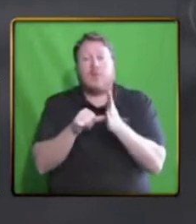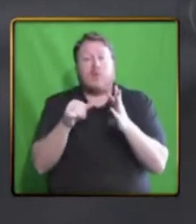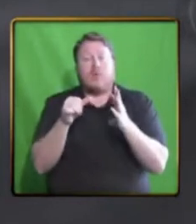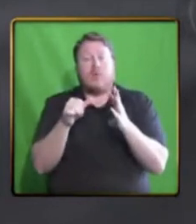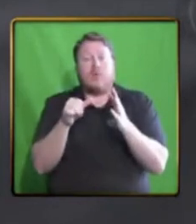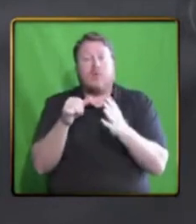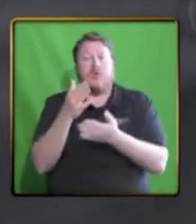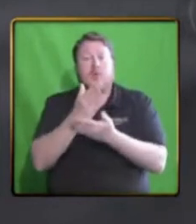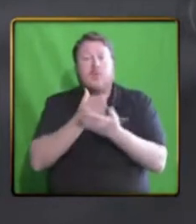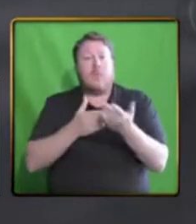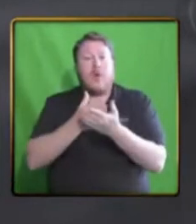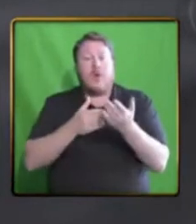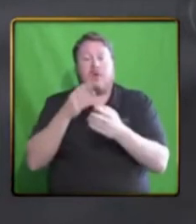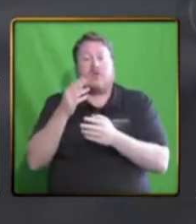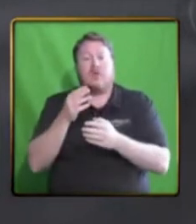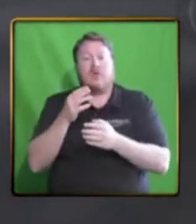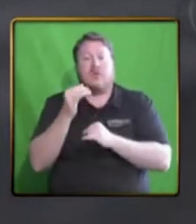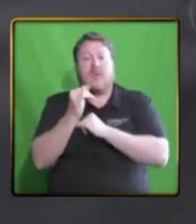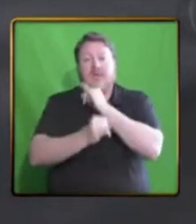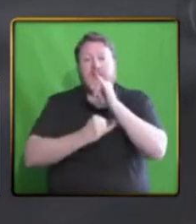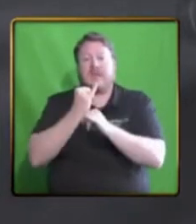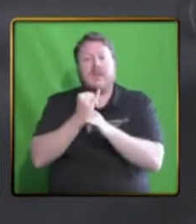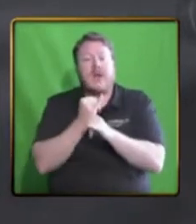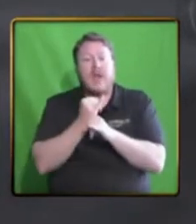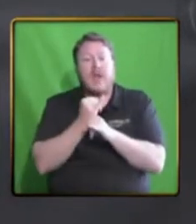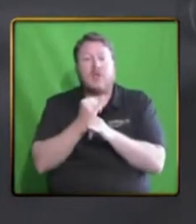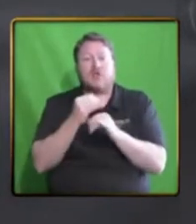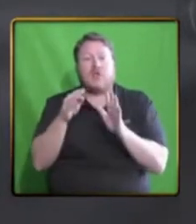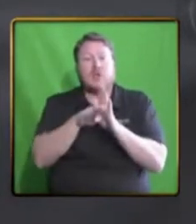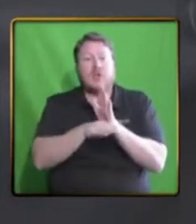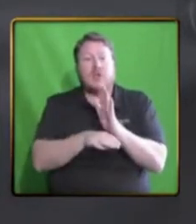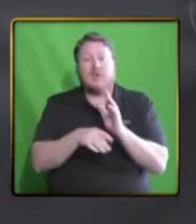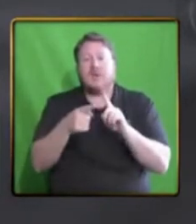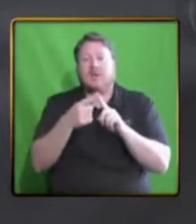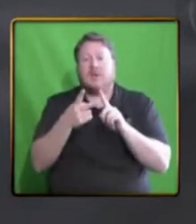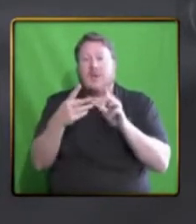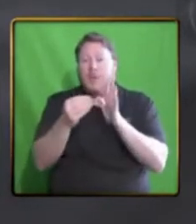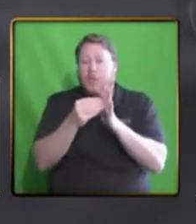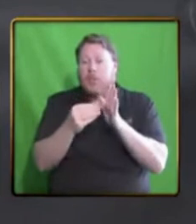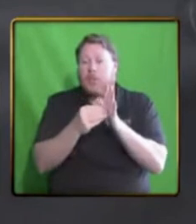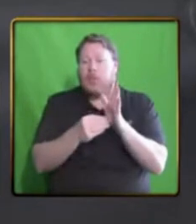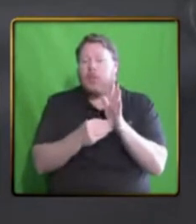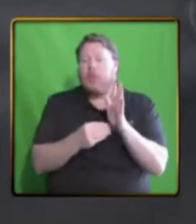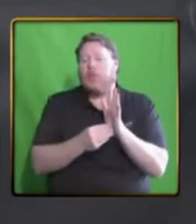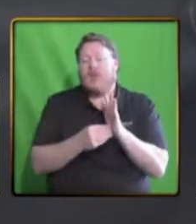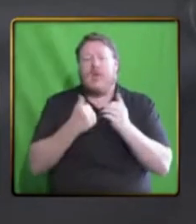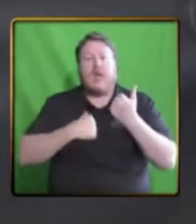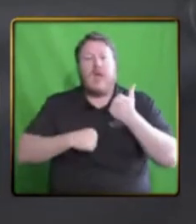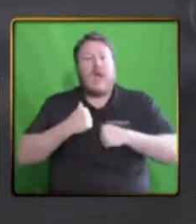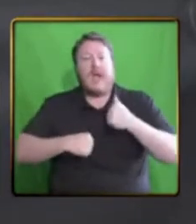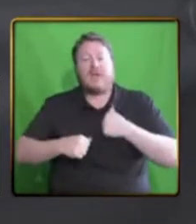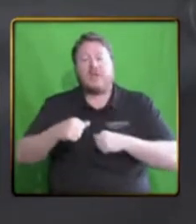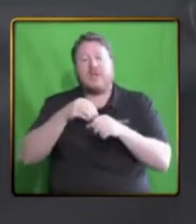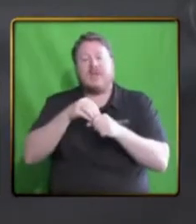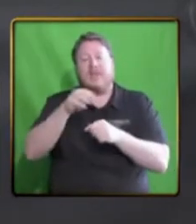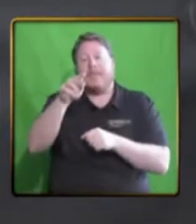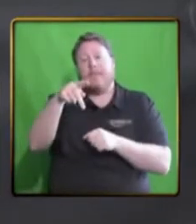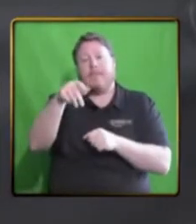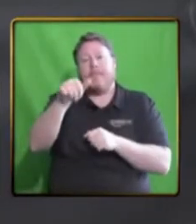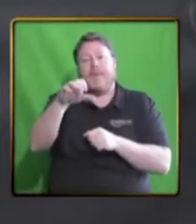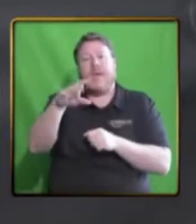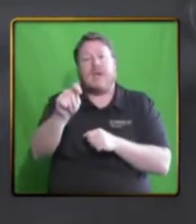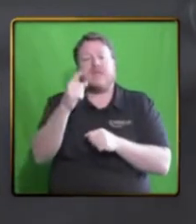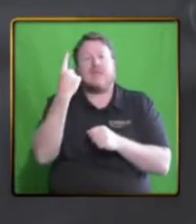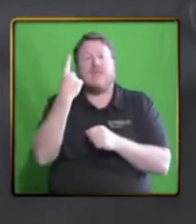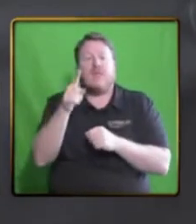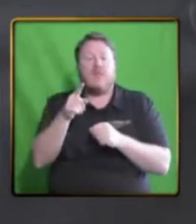international agenda. The effective implementation of the actions contained in the Pact for the